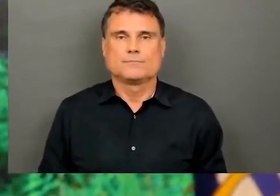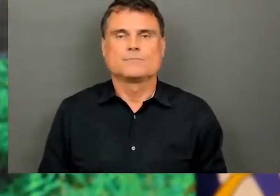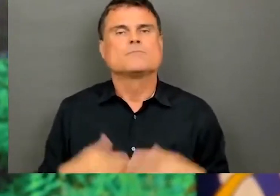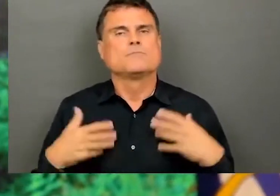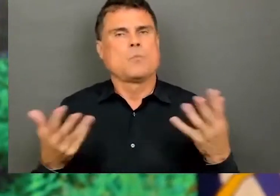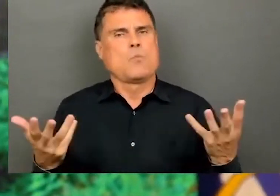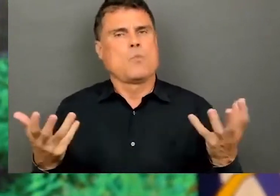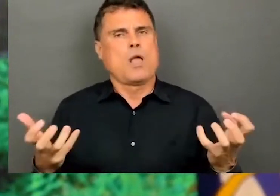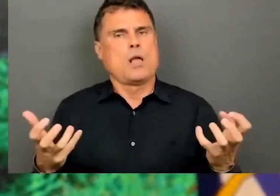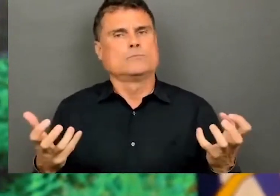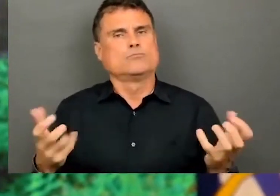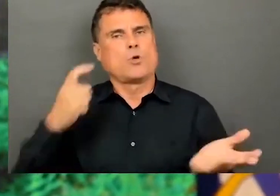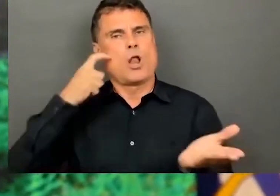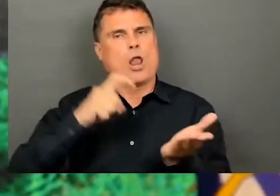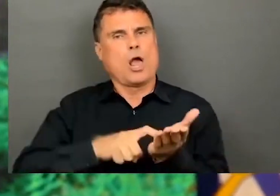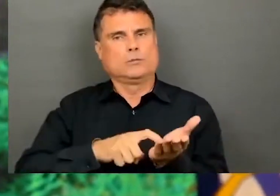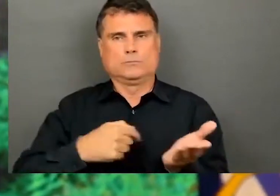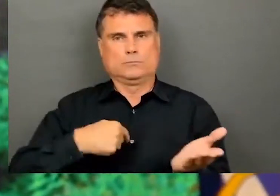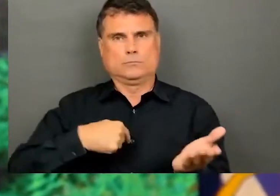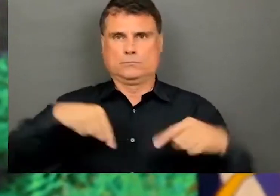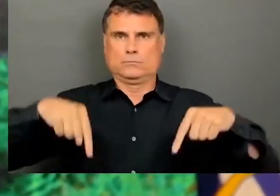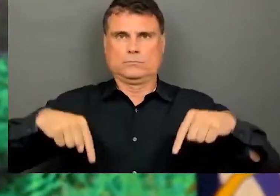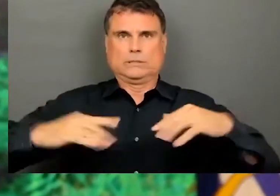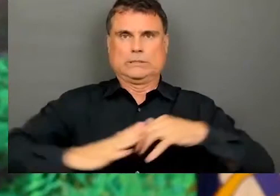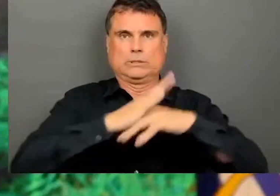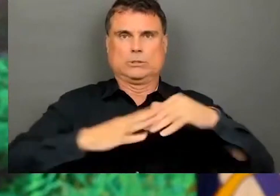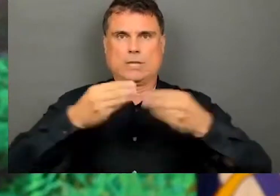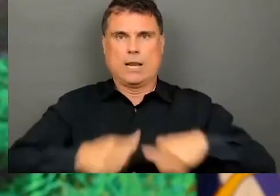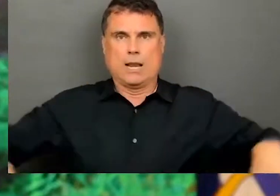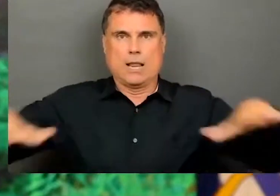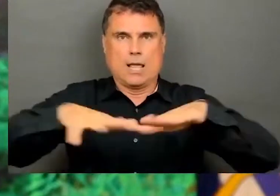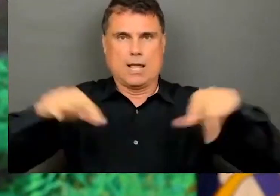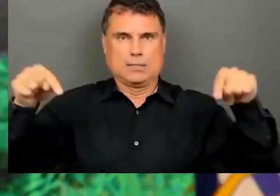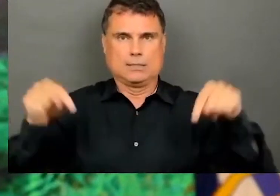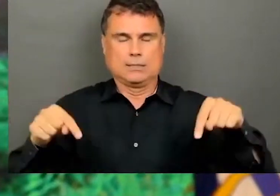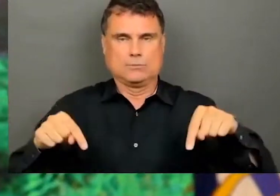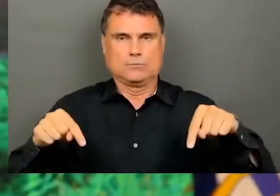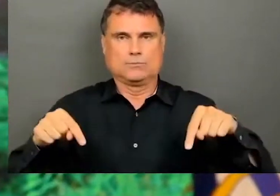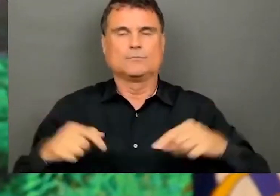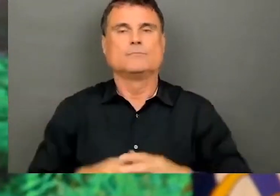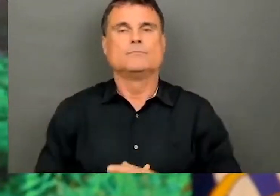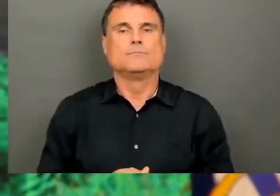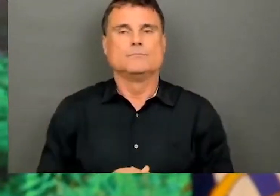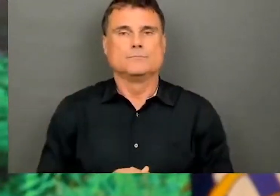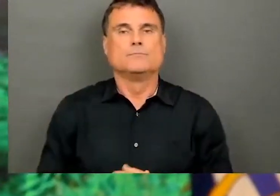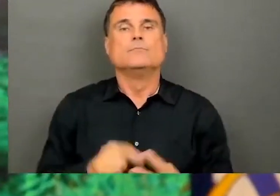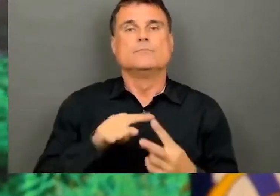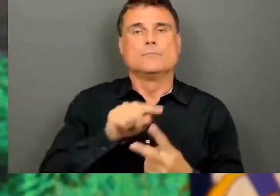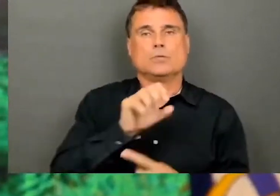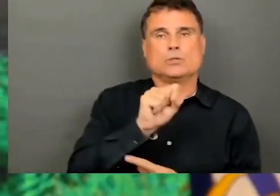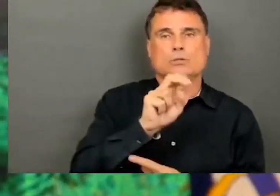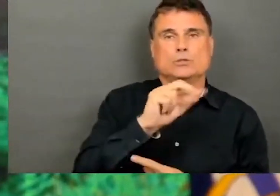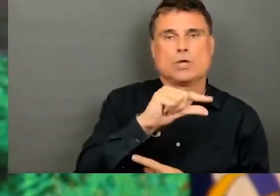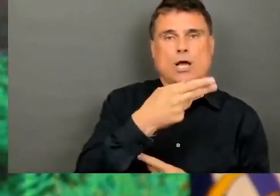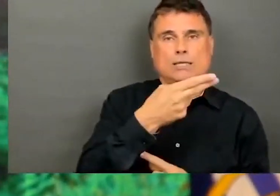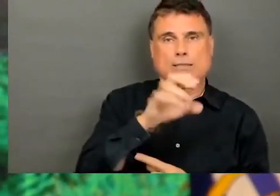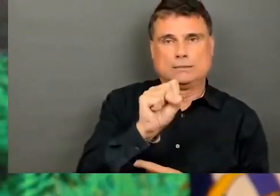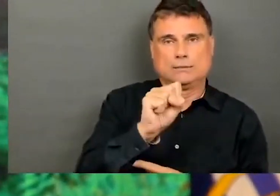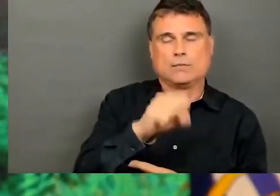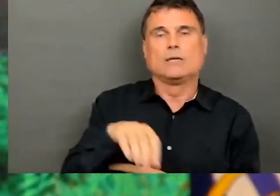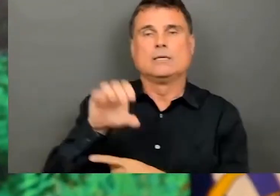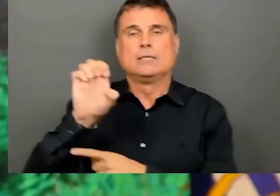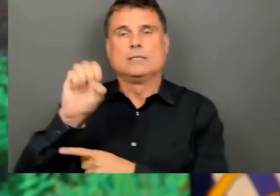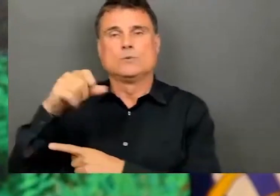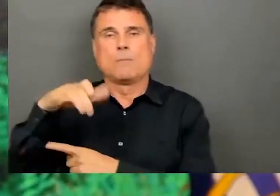of the territory of the Esquimalt and the Songhees and all of the nations who First Nations Health Authority serves. This